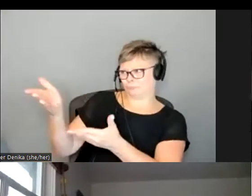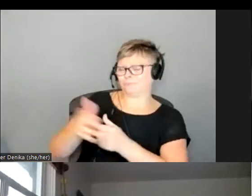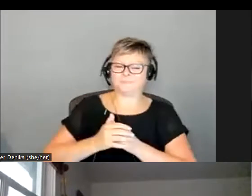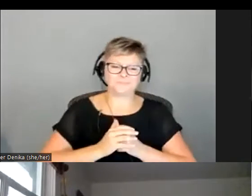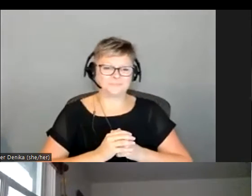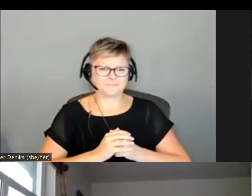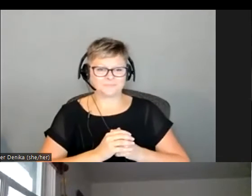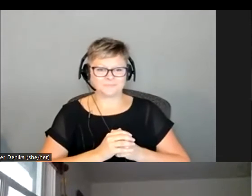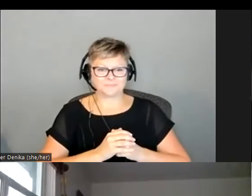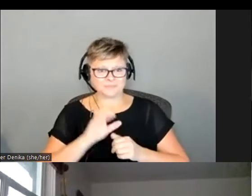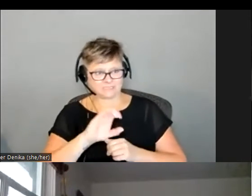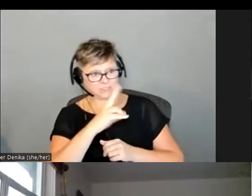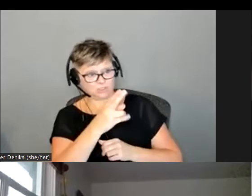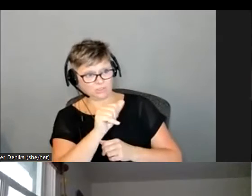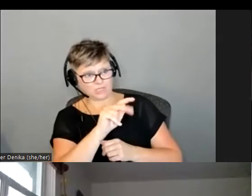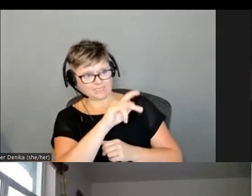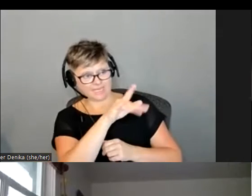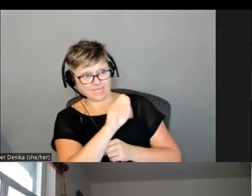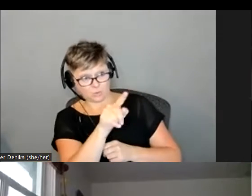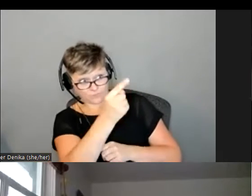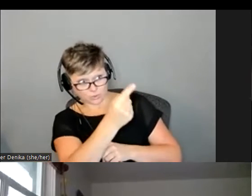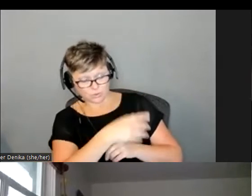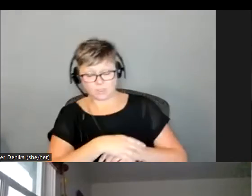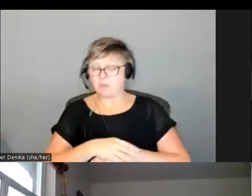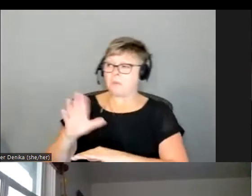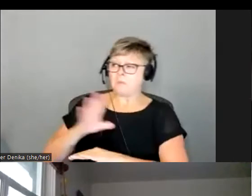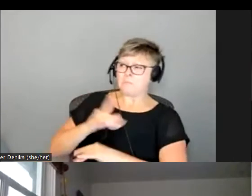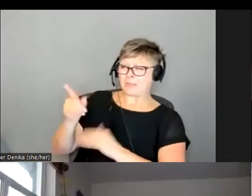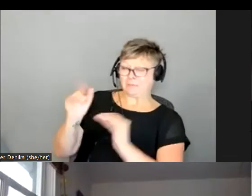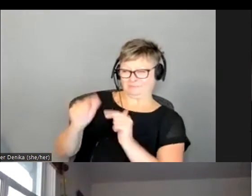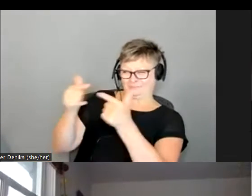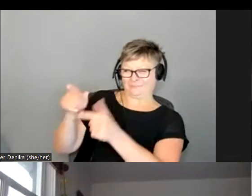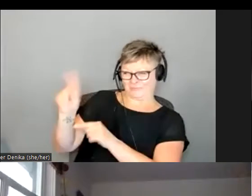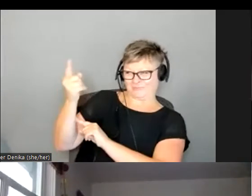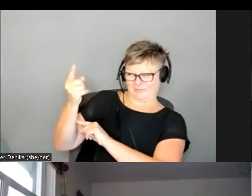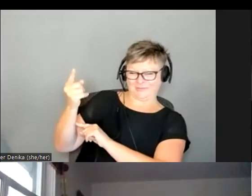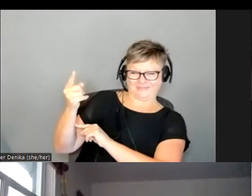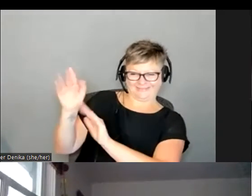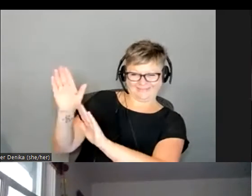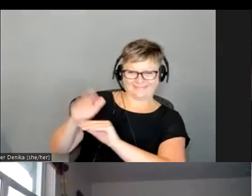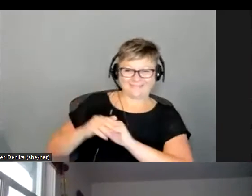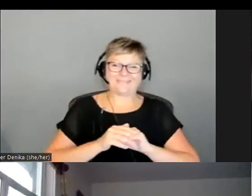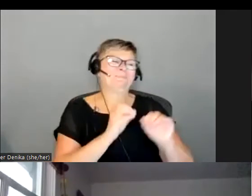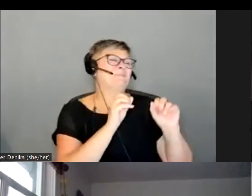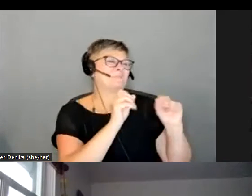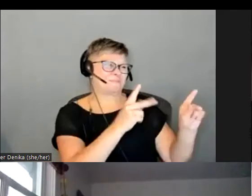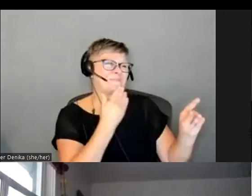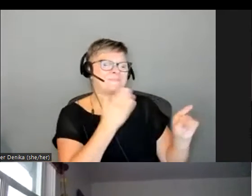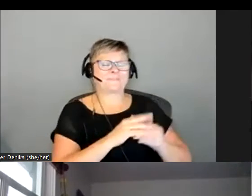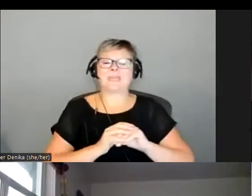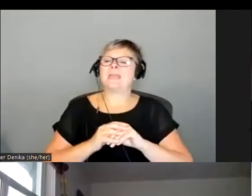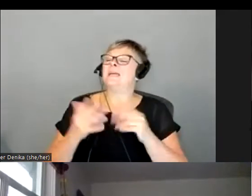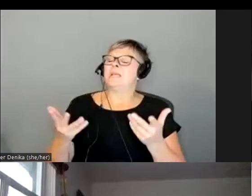Are you going first, Chantelle? No, go ahead. I'll go Okay, after. thank you. Yeah, so these conversations